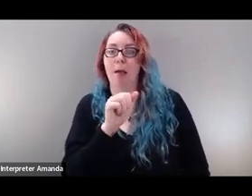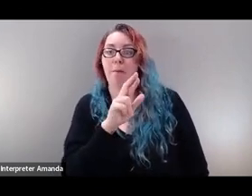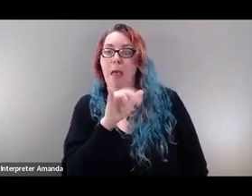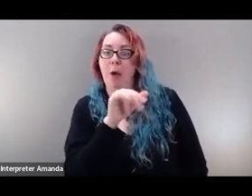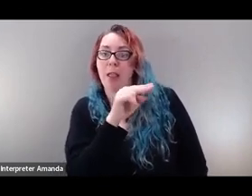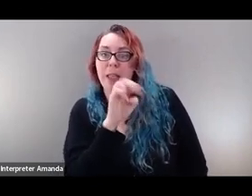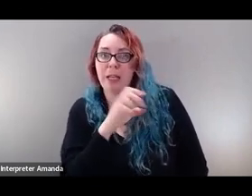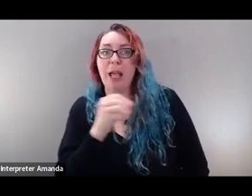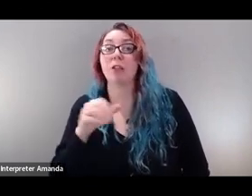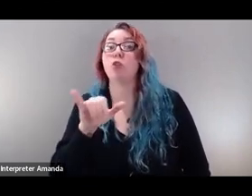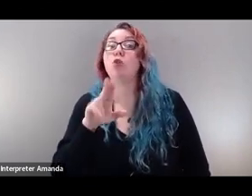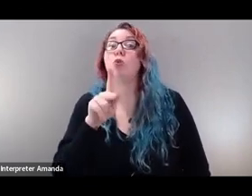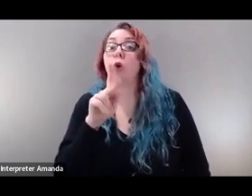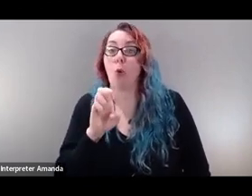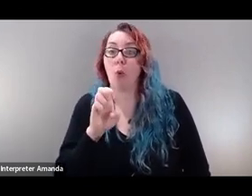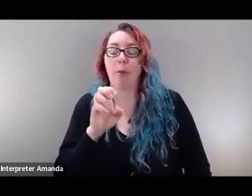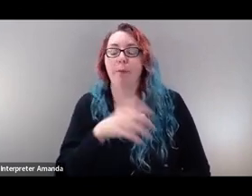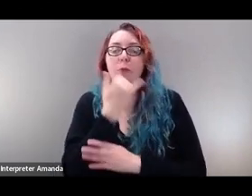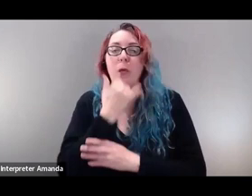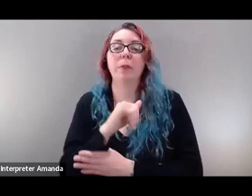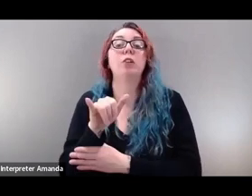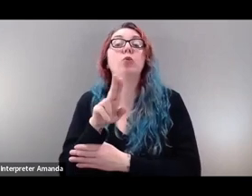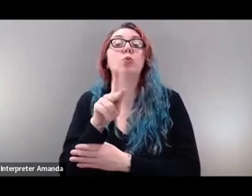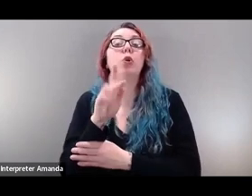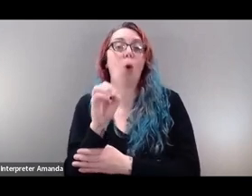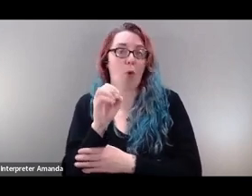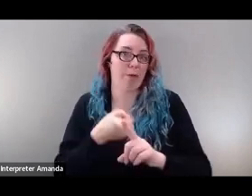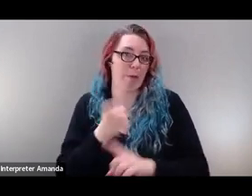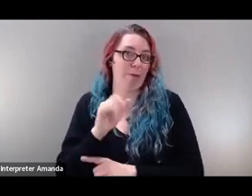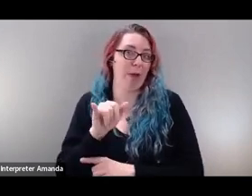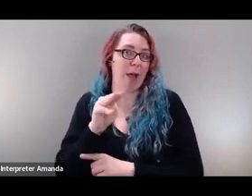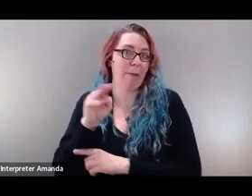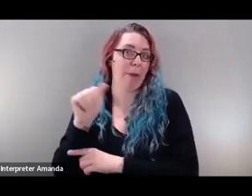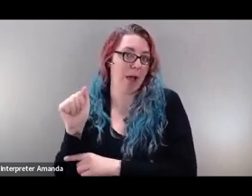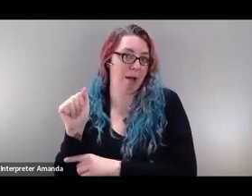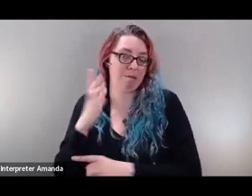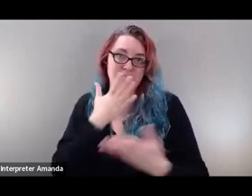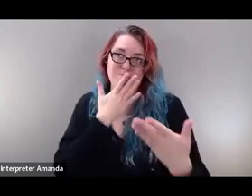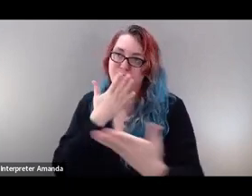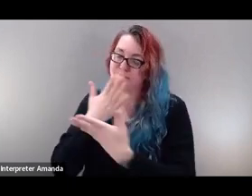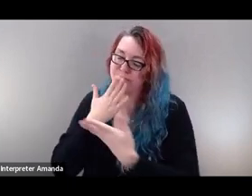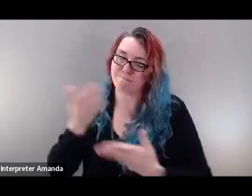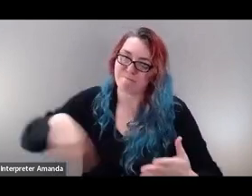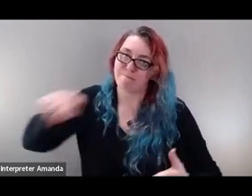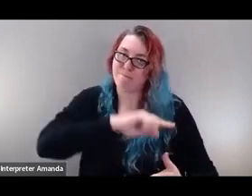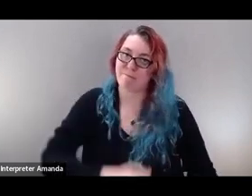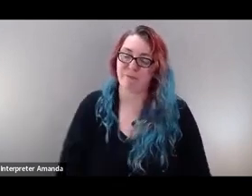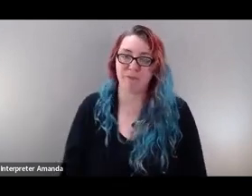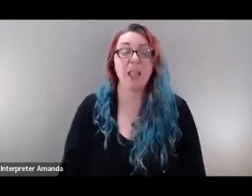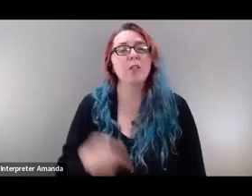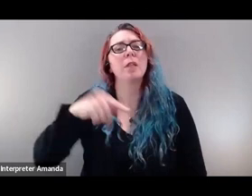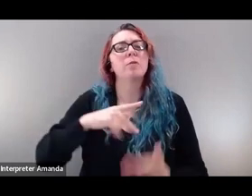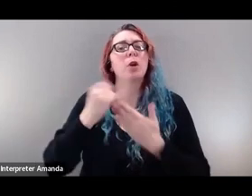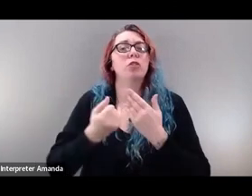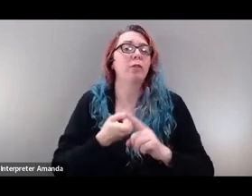Before I introduce you to our panelists today, I'd like to briefly present Interconnect. So Interconnect came from the